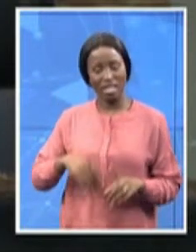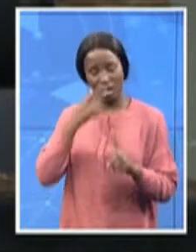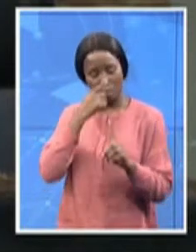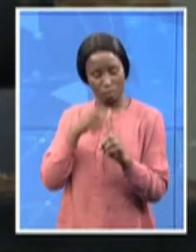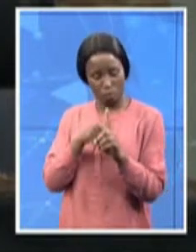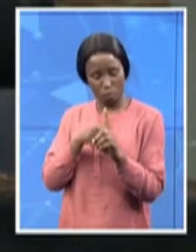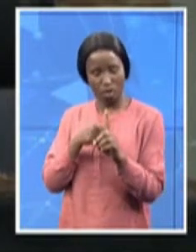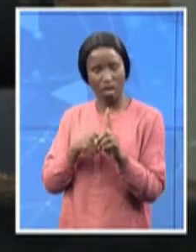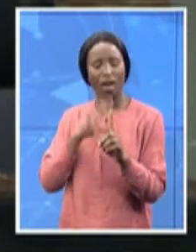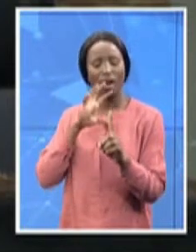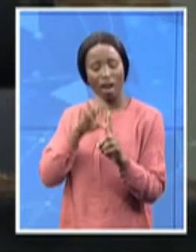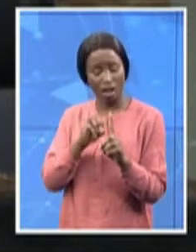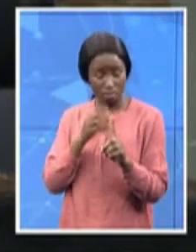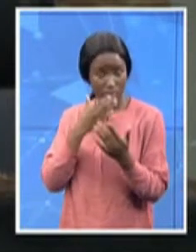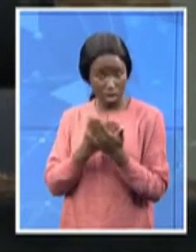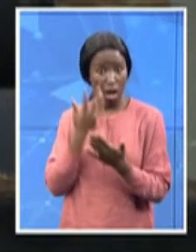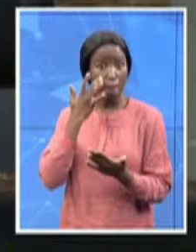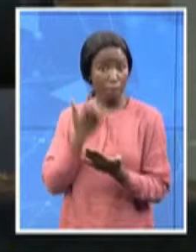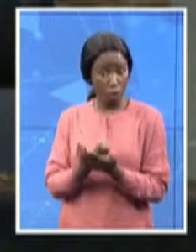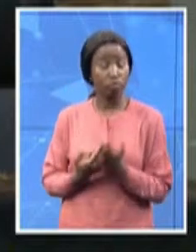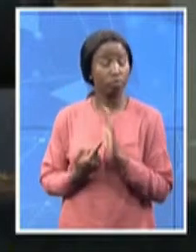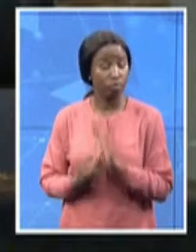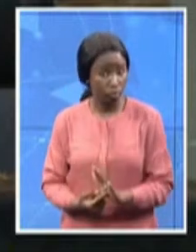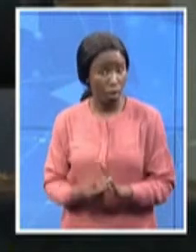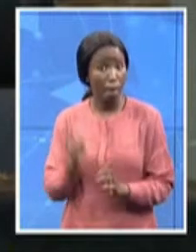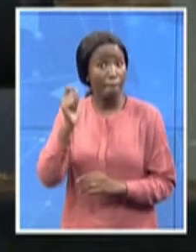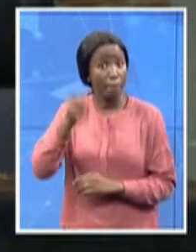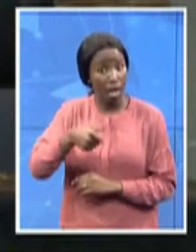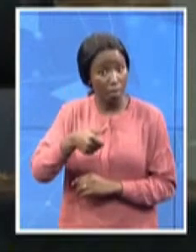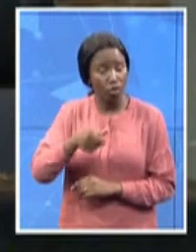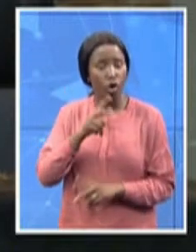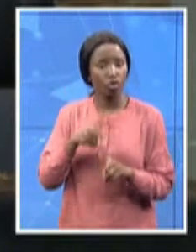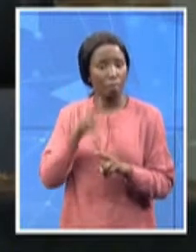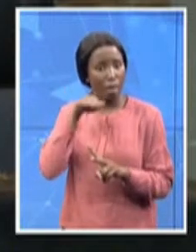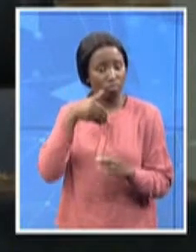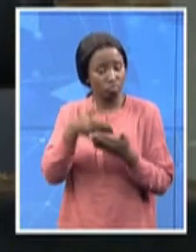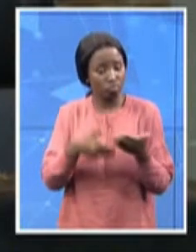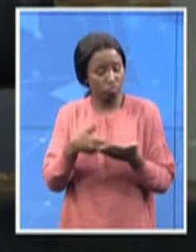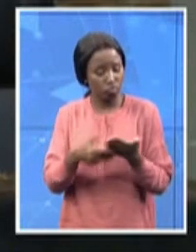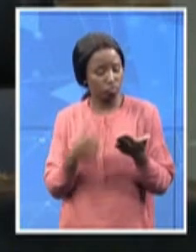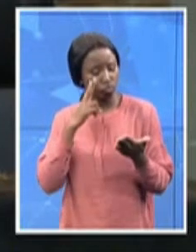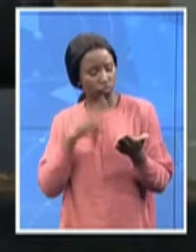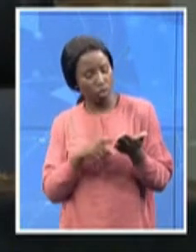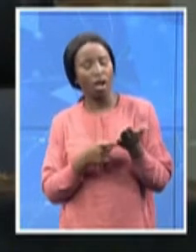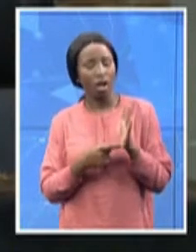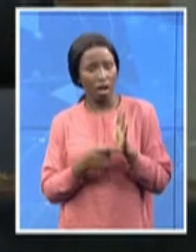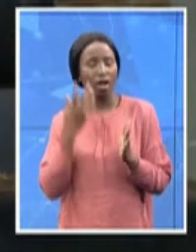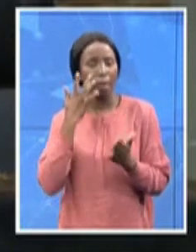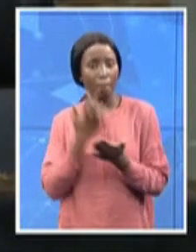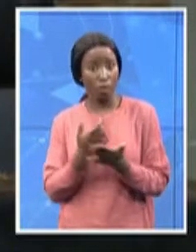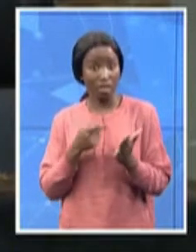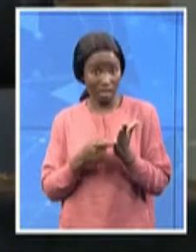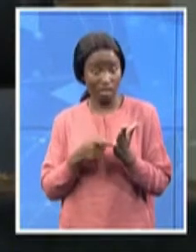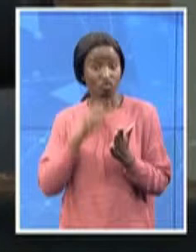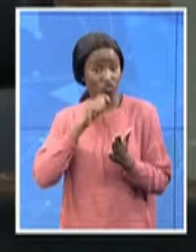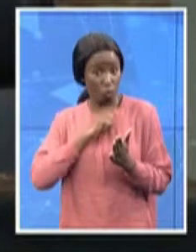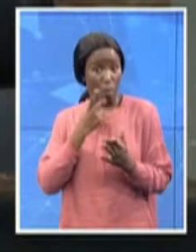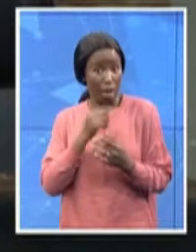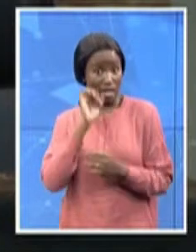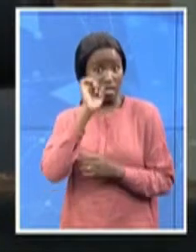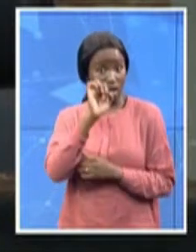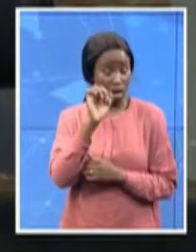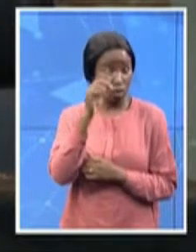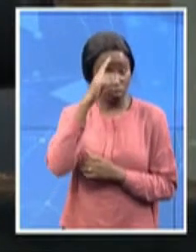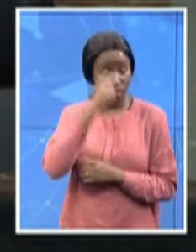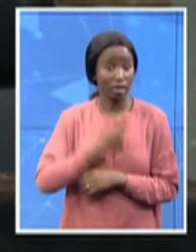and a sworn statement that alleges the money was intended for his son. The president confirmed that he was aware of